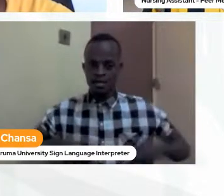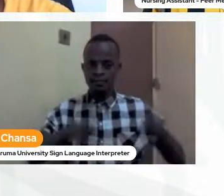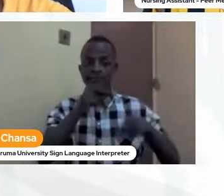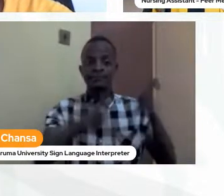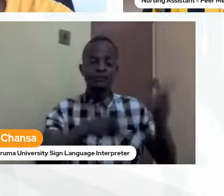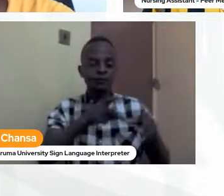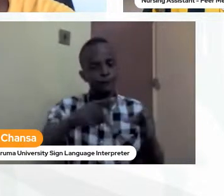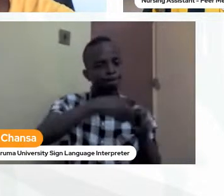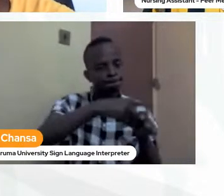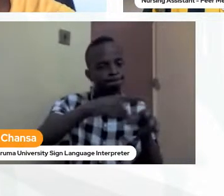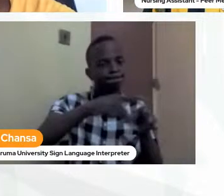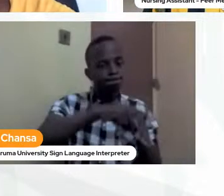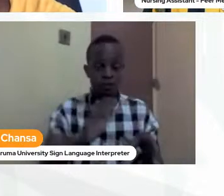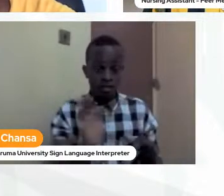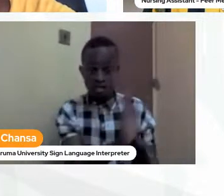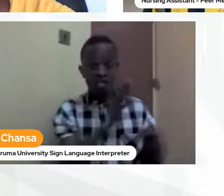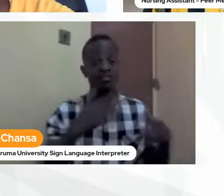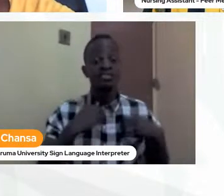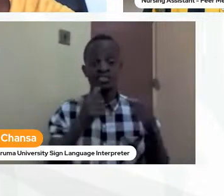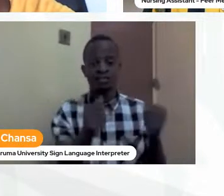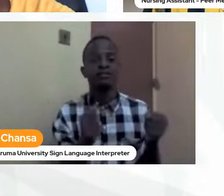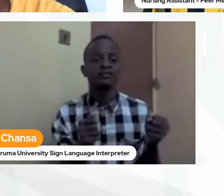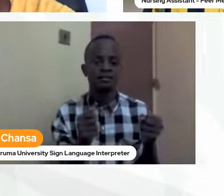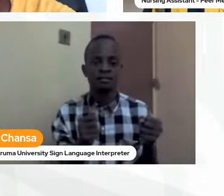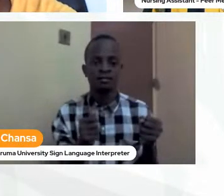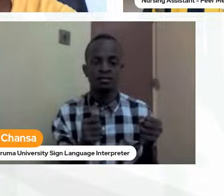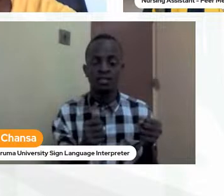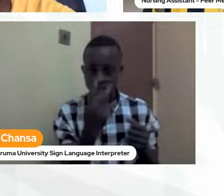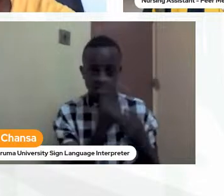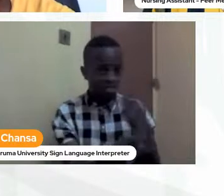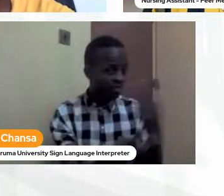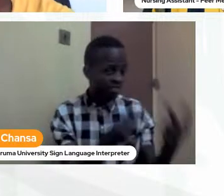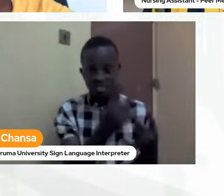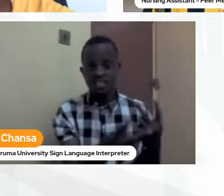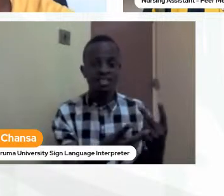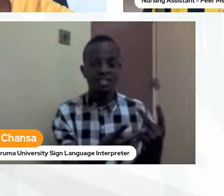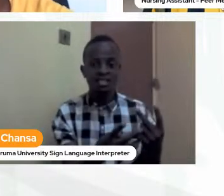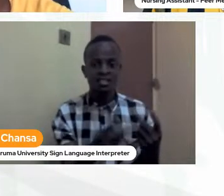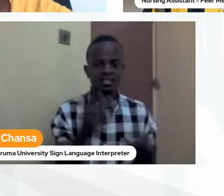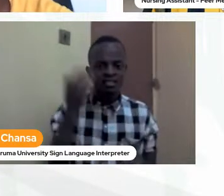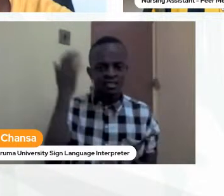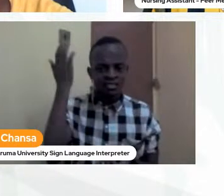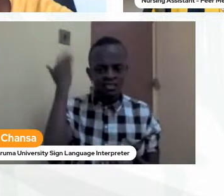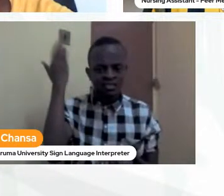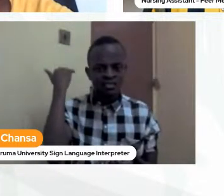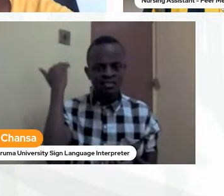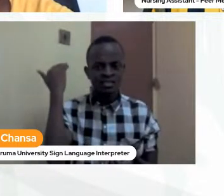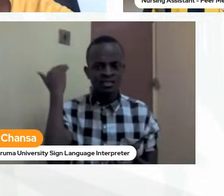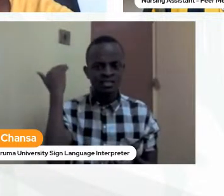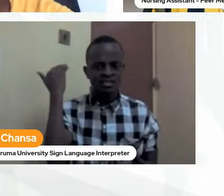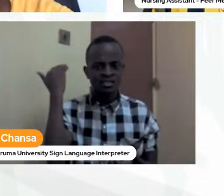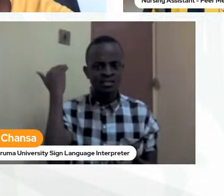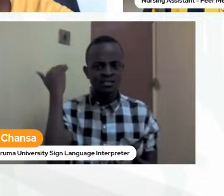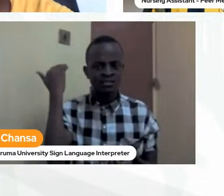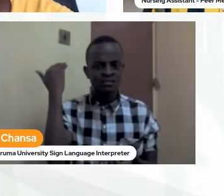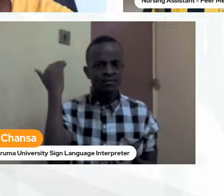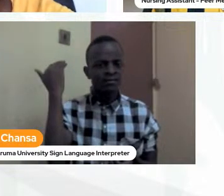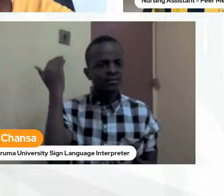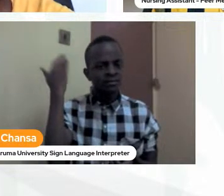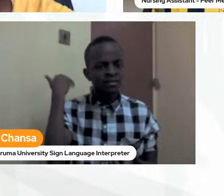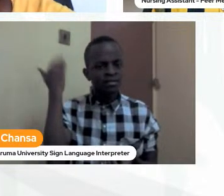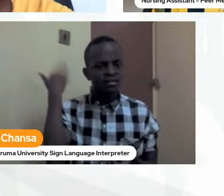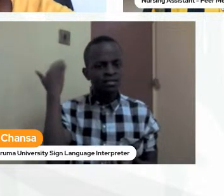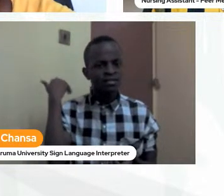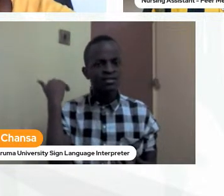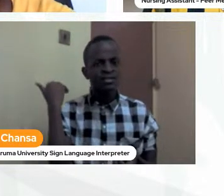their own health. You do see that there was the first time we used to hold it at